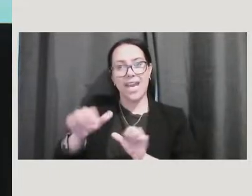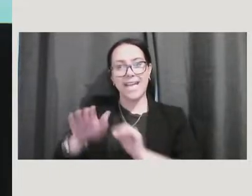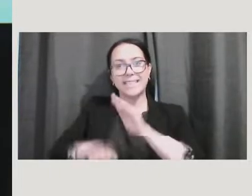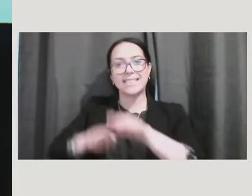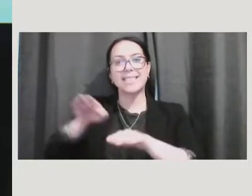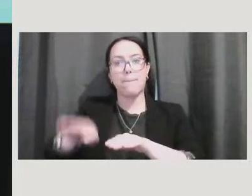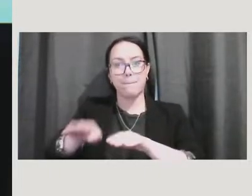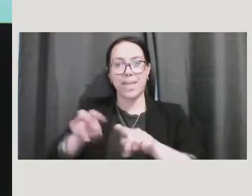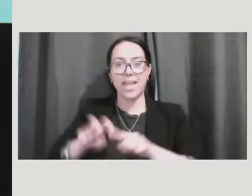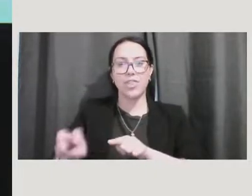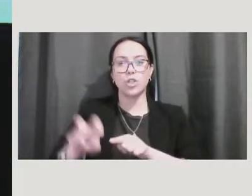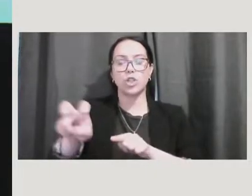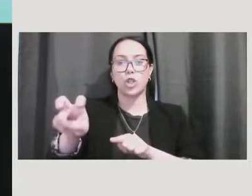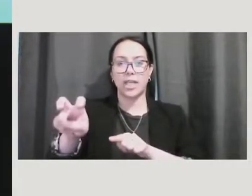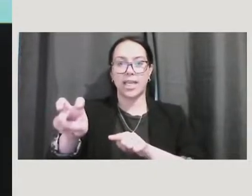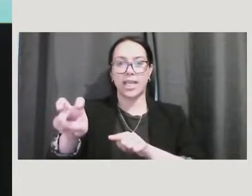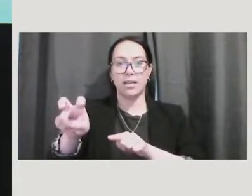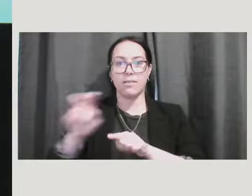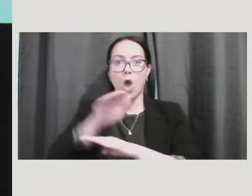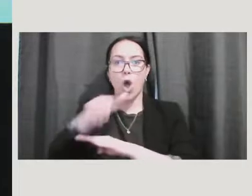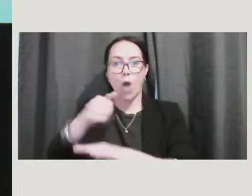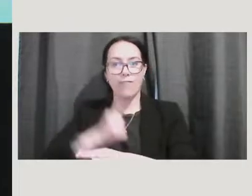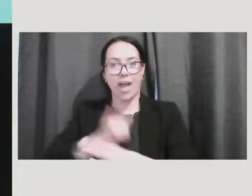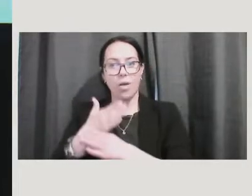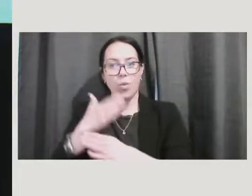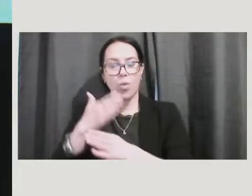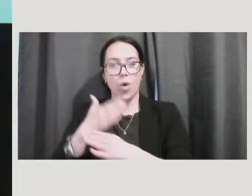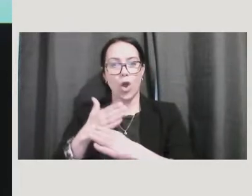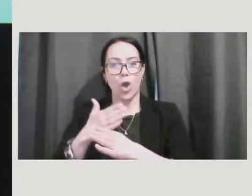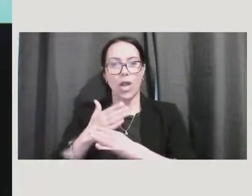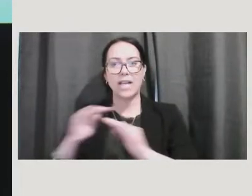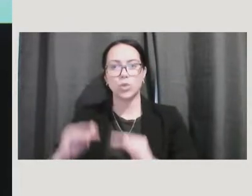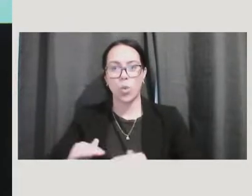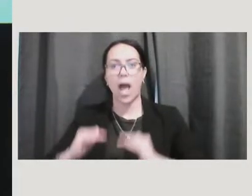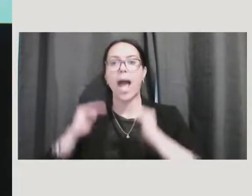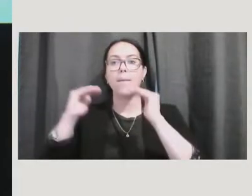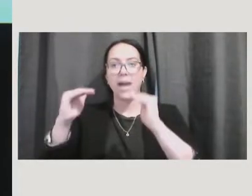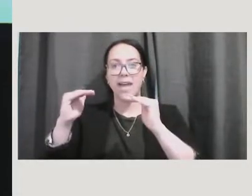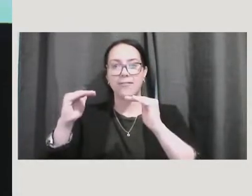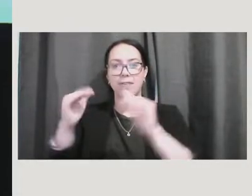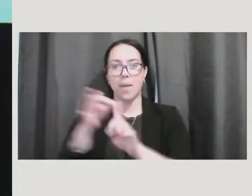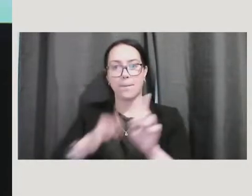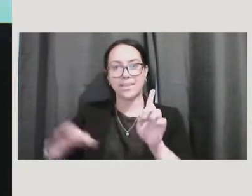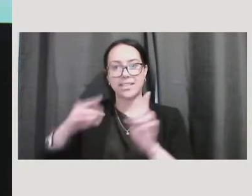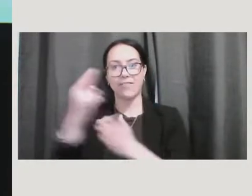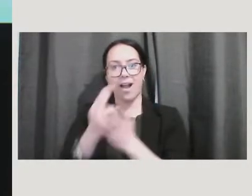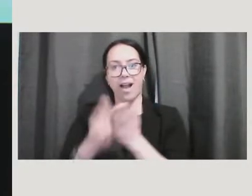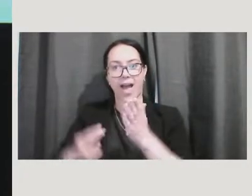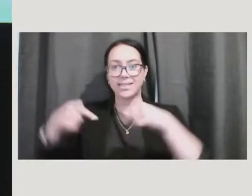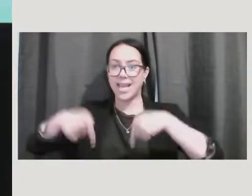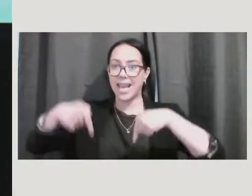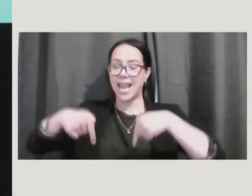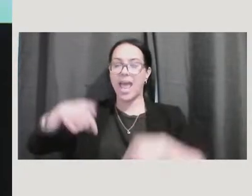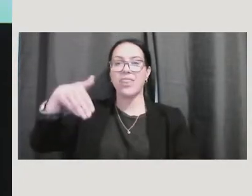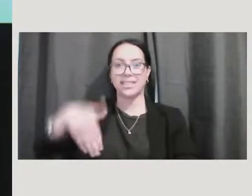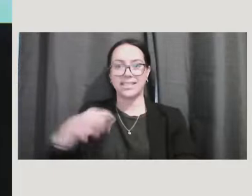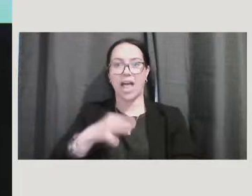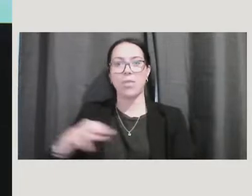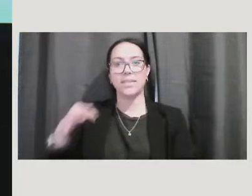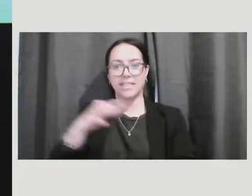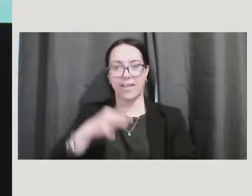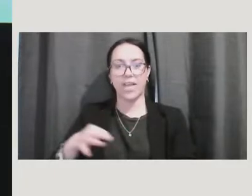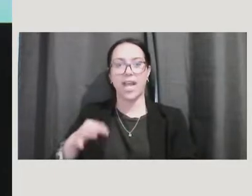around our work to uplift the Pacific Arts here in the South Pacific